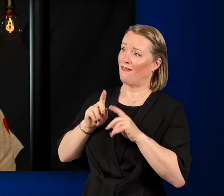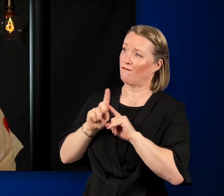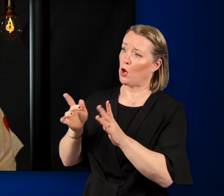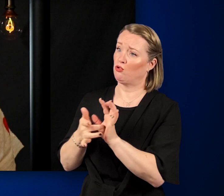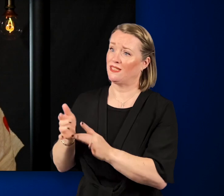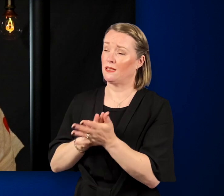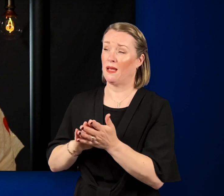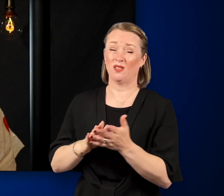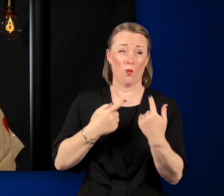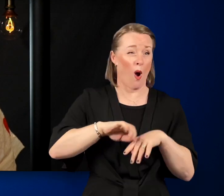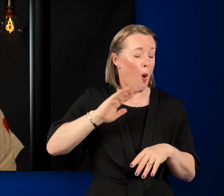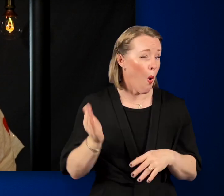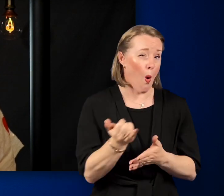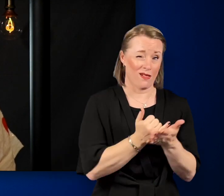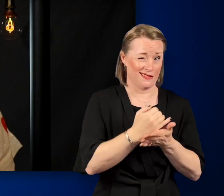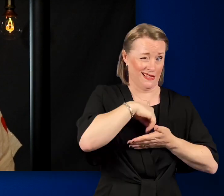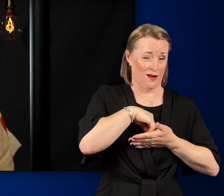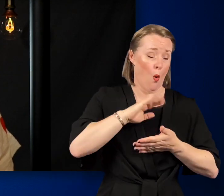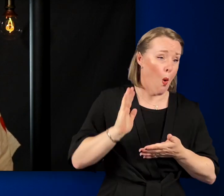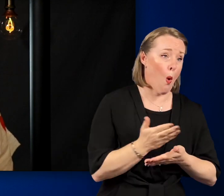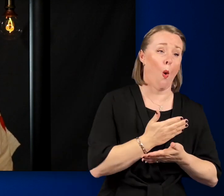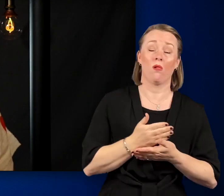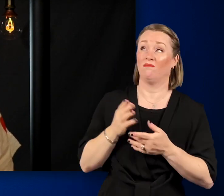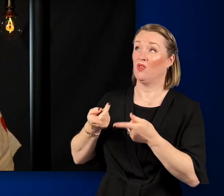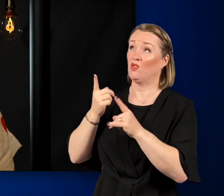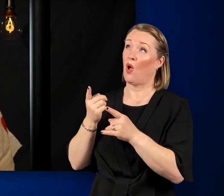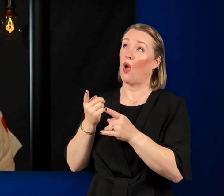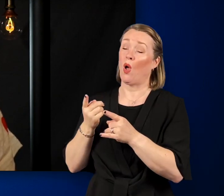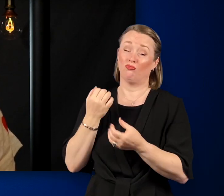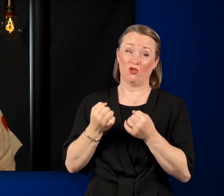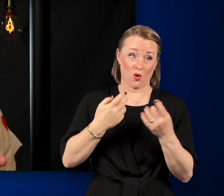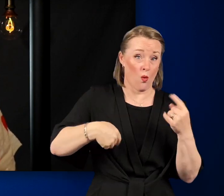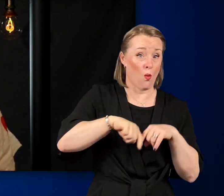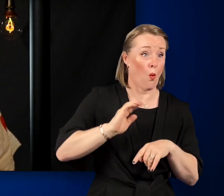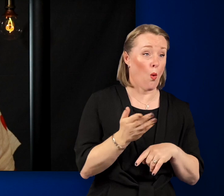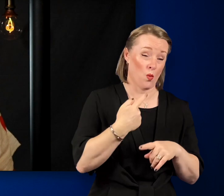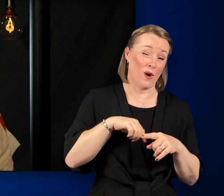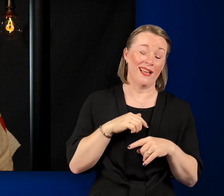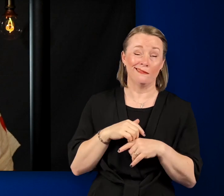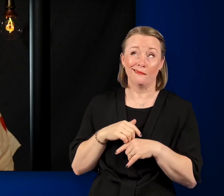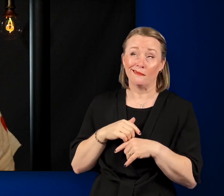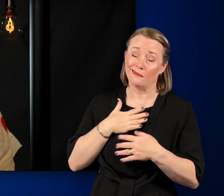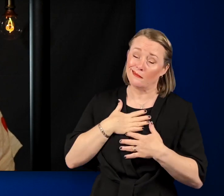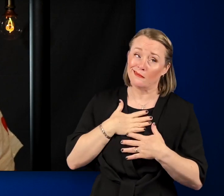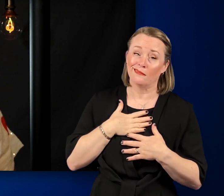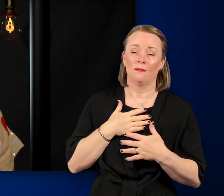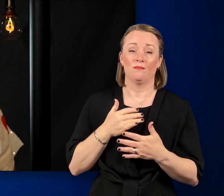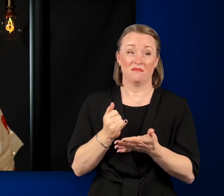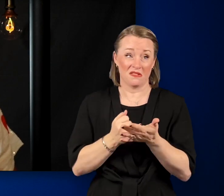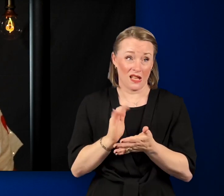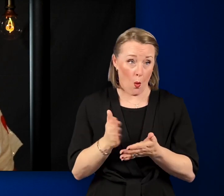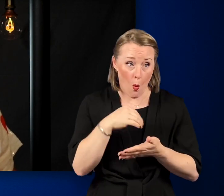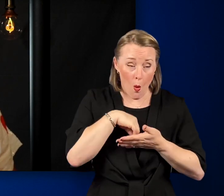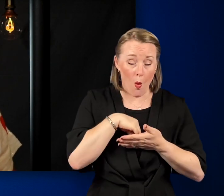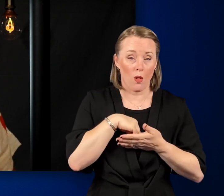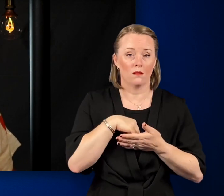God, even when we are humble enough to put ourselves in that same category. people are going to find it offensive when we say